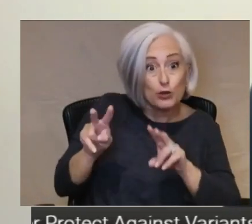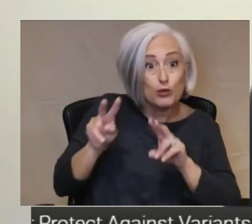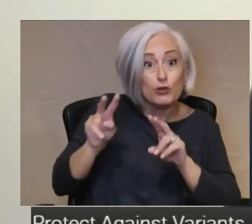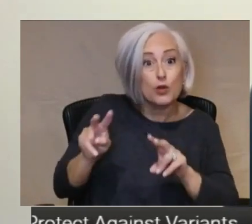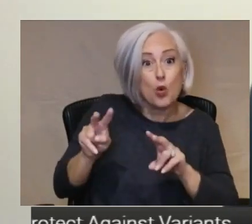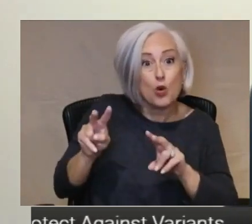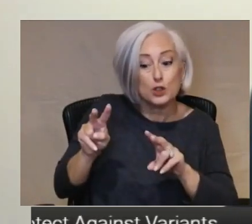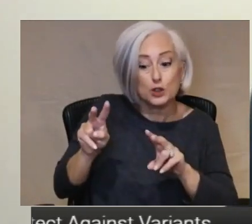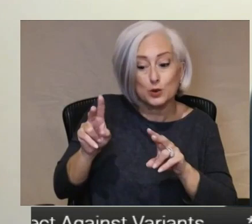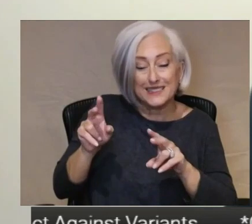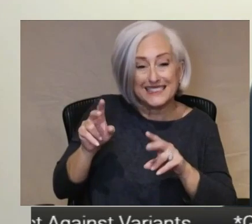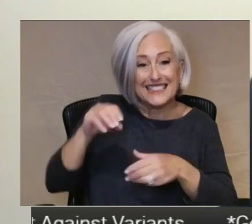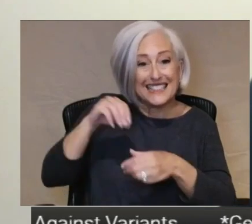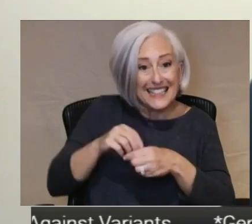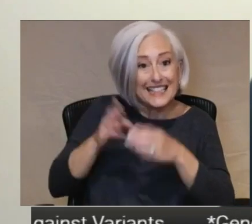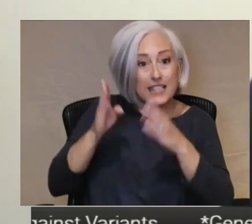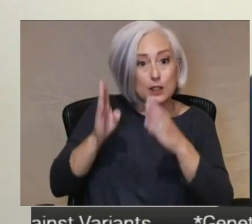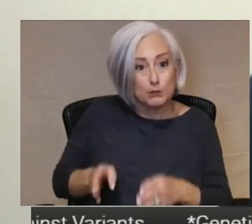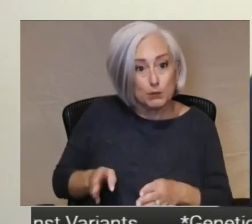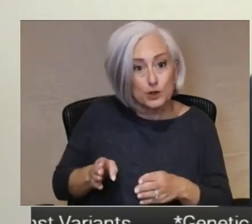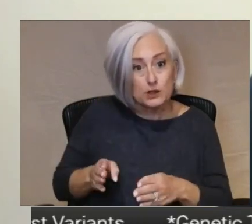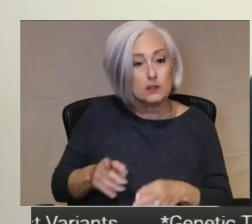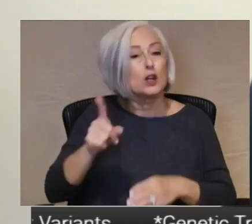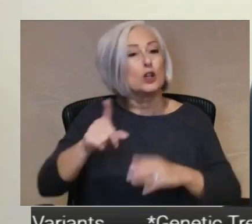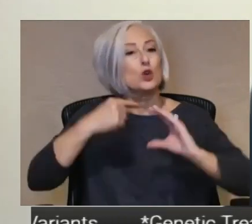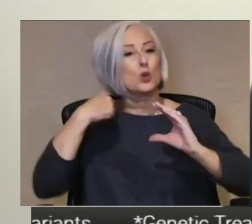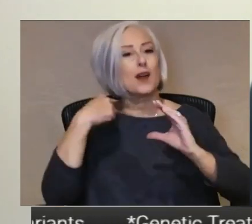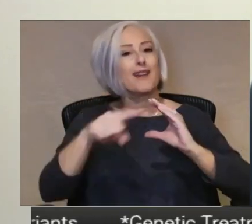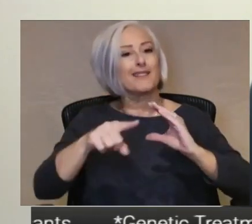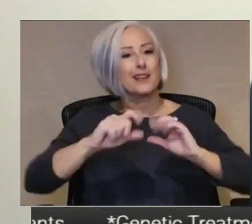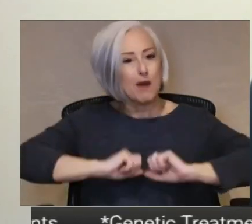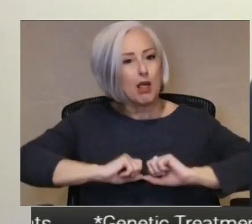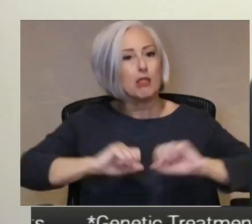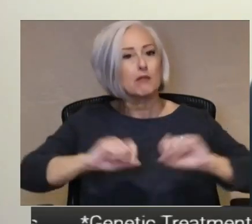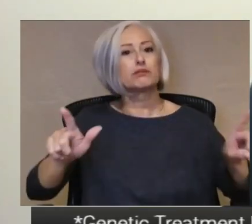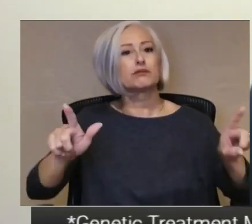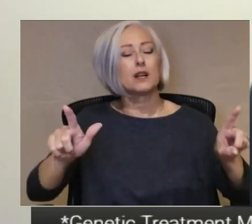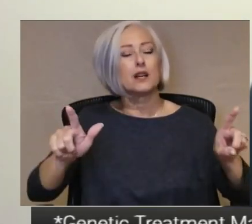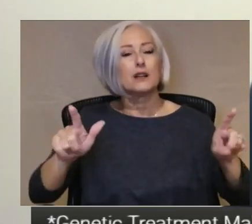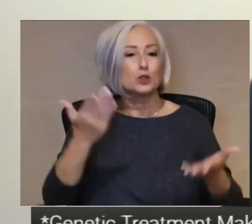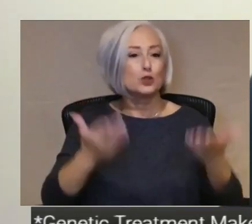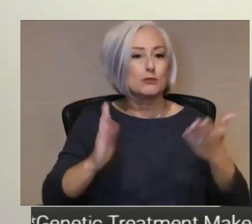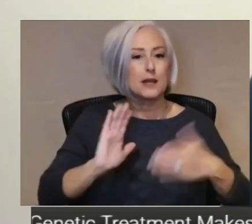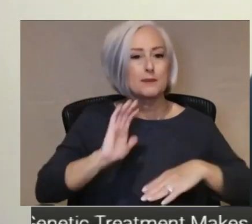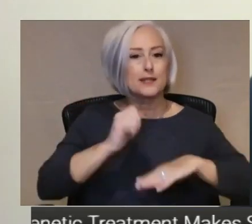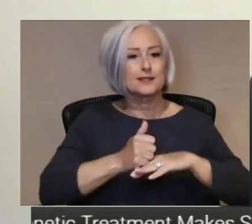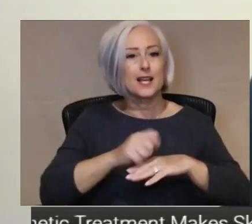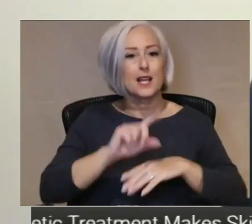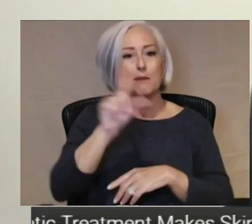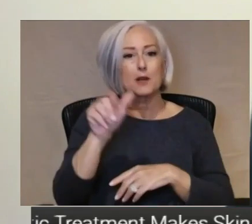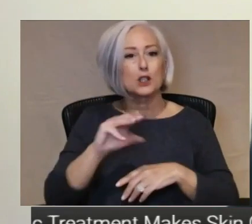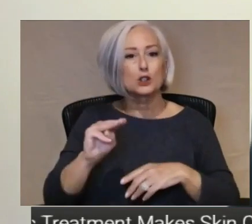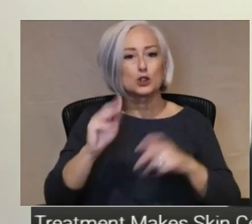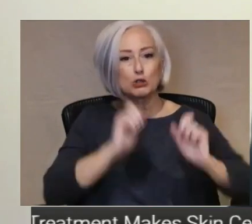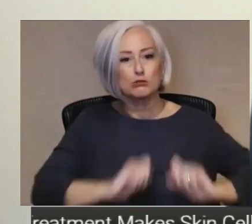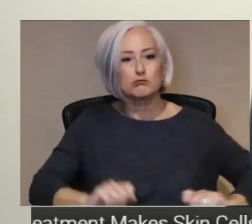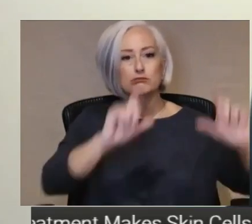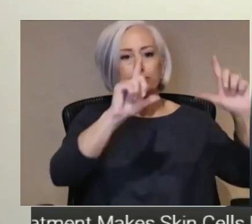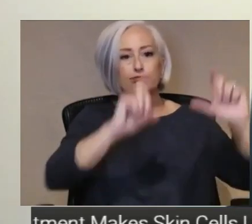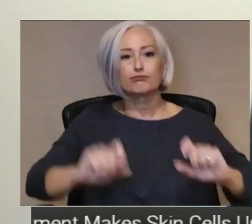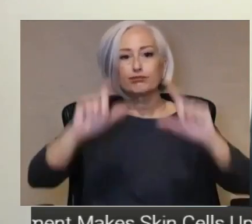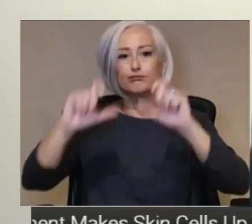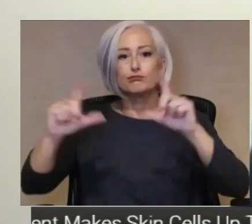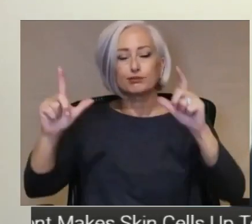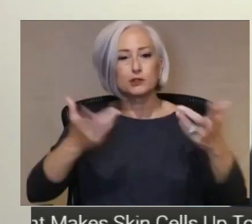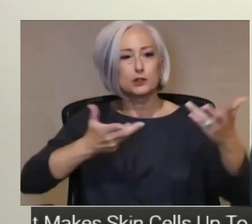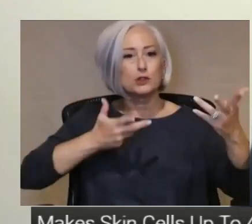your class and offer a time for like a Zoom chat, just to kind of get to know each other and be able to socially connect. In addition